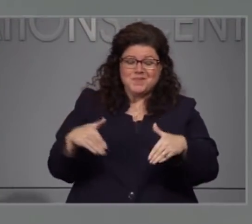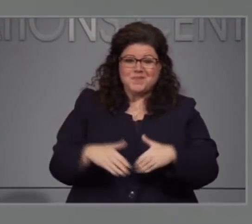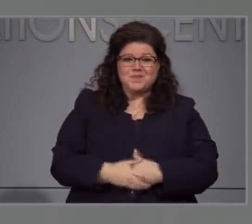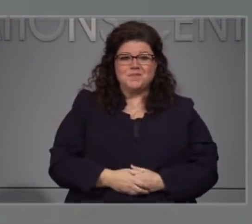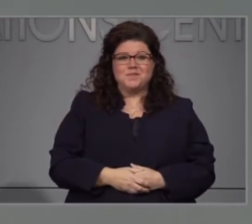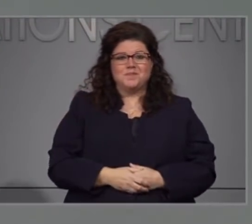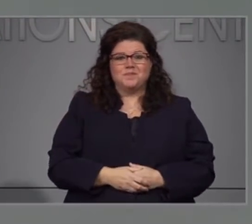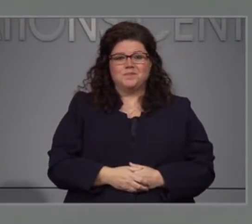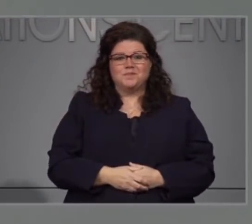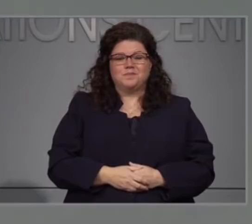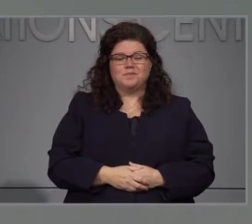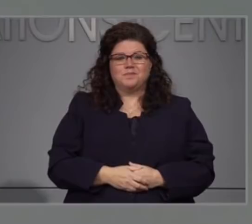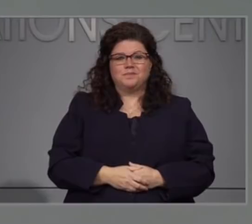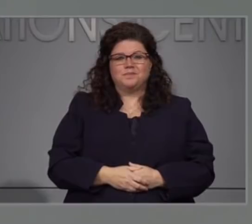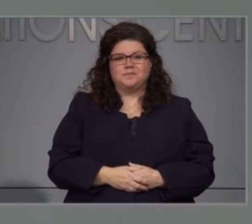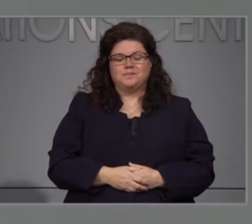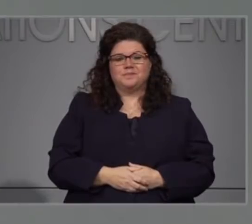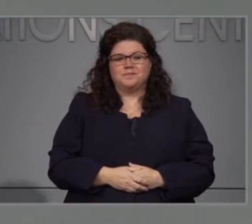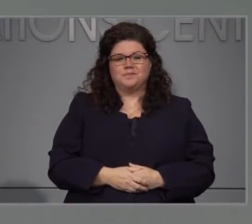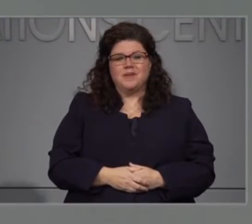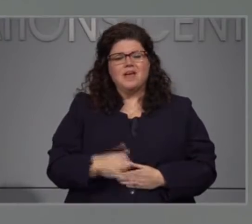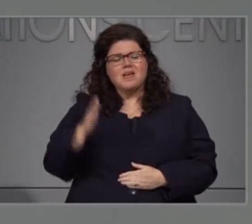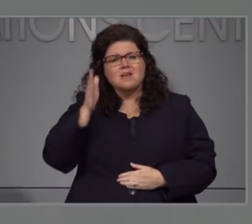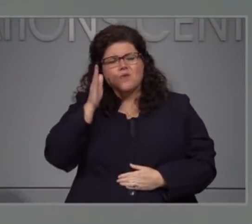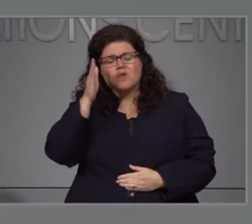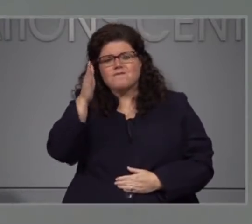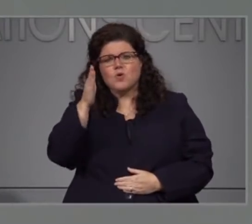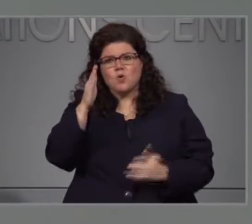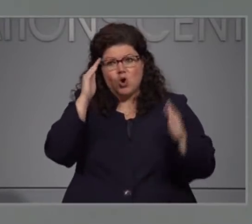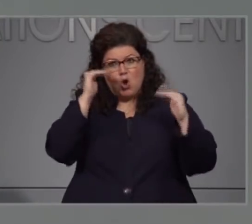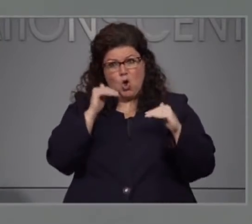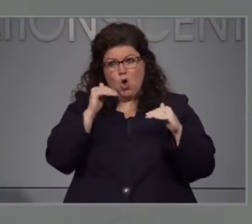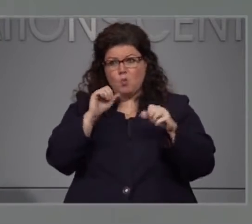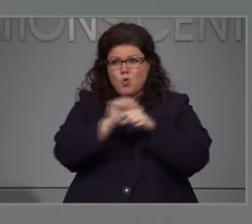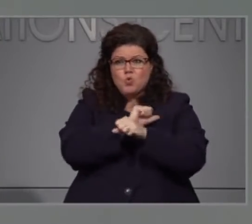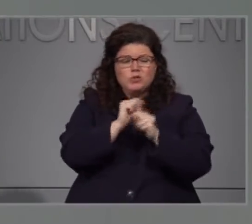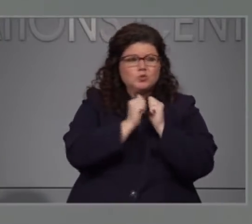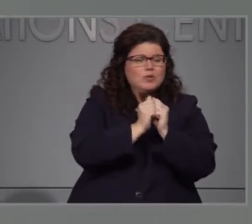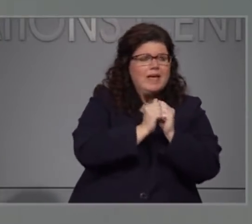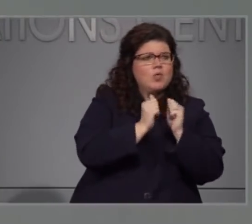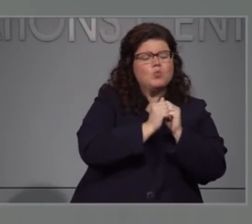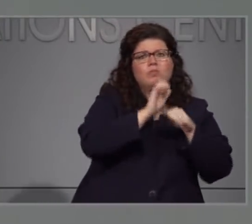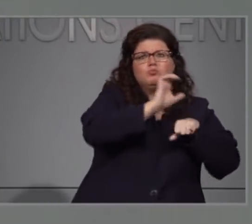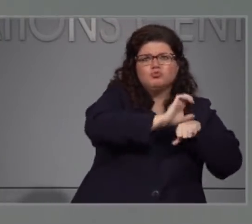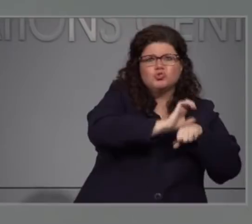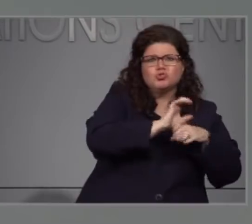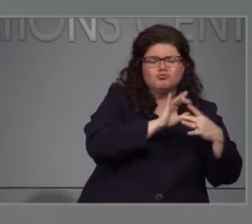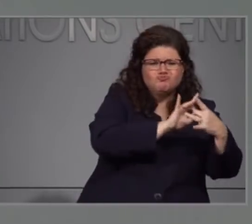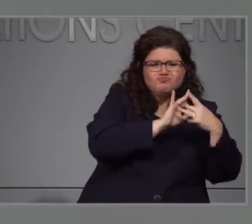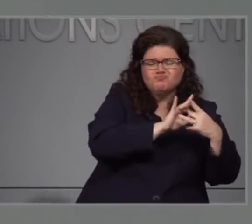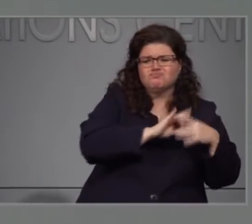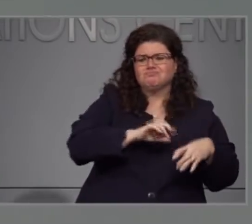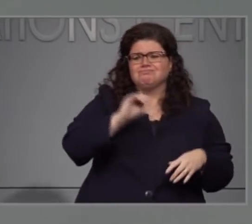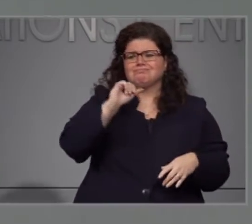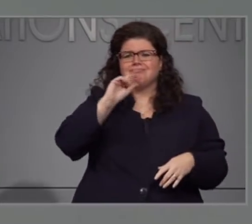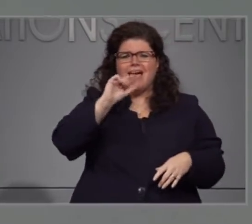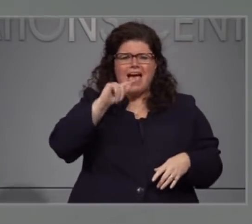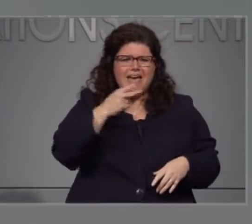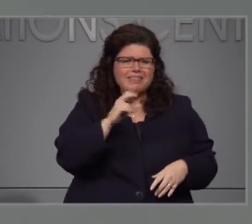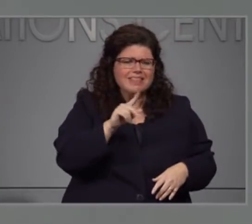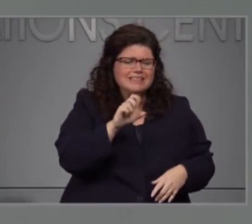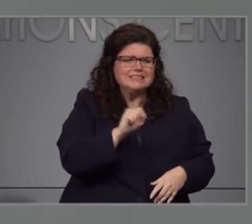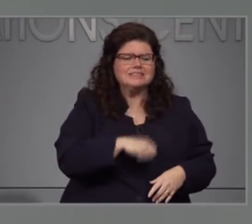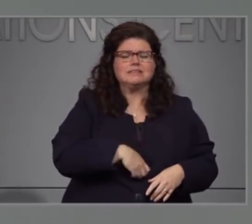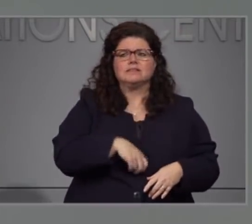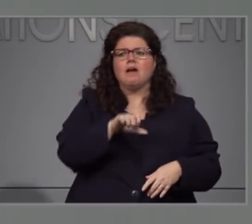my hope, that going forward, that by working with athletes, that working with churches, working with youth groups and